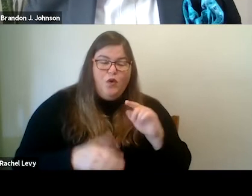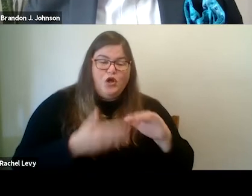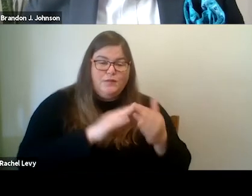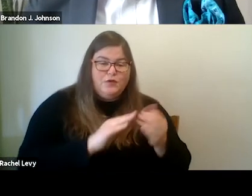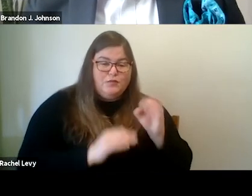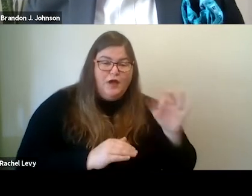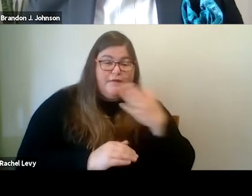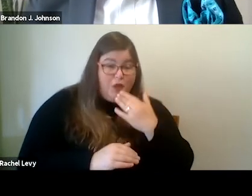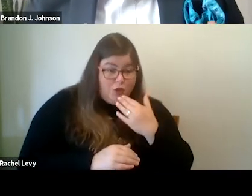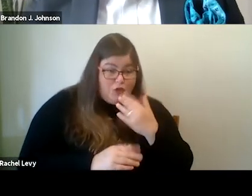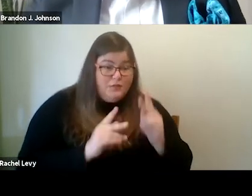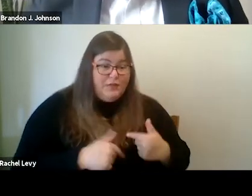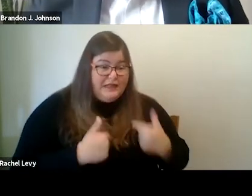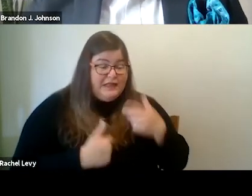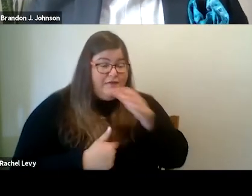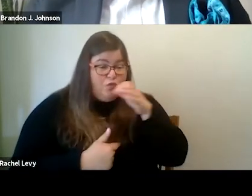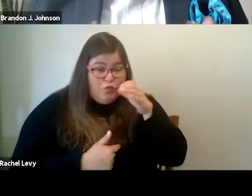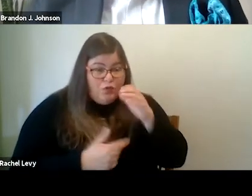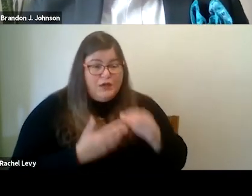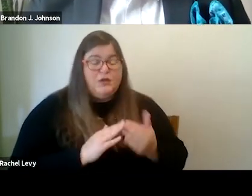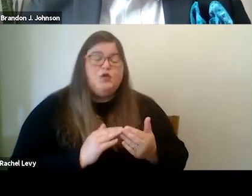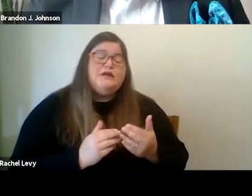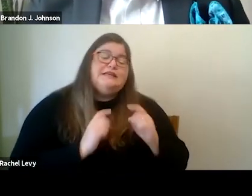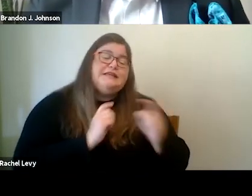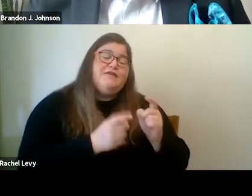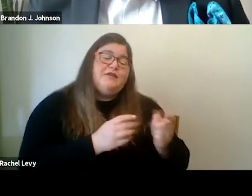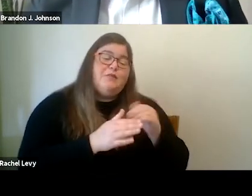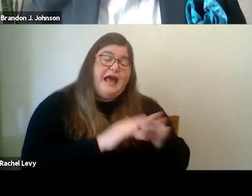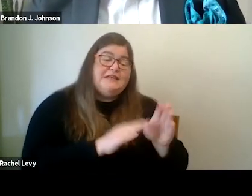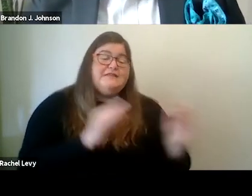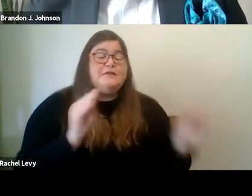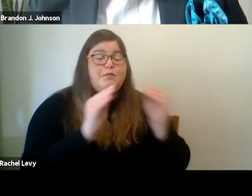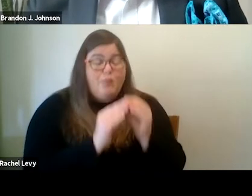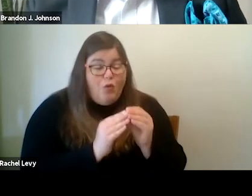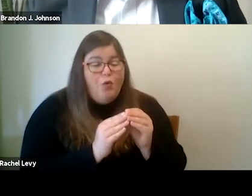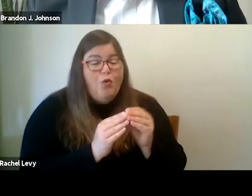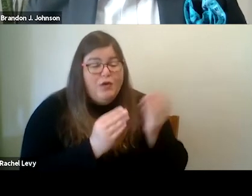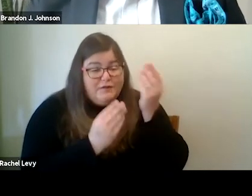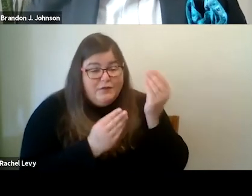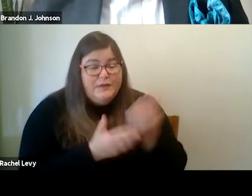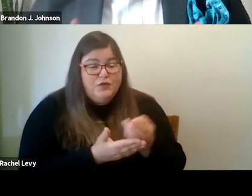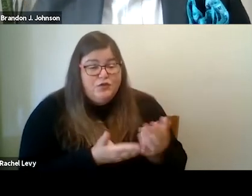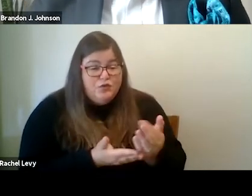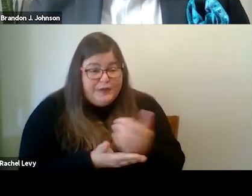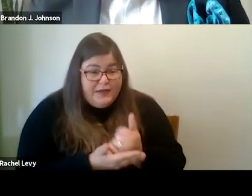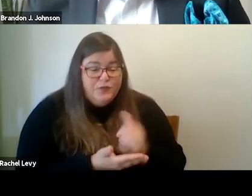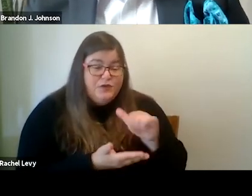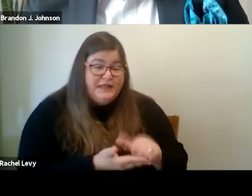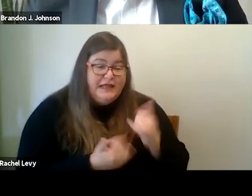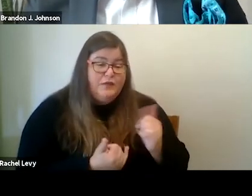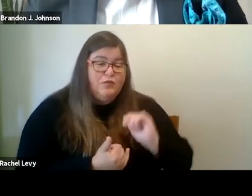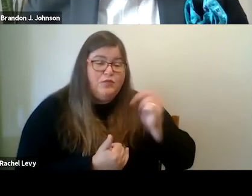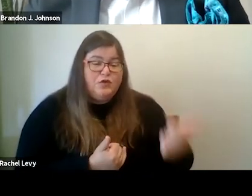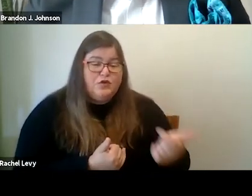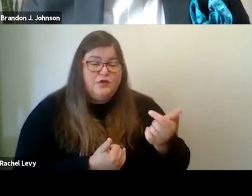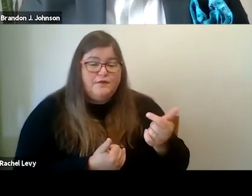colors, those in rural communities, giving them access to an additional place of information and resource gathering. And so with that, I will turn it back over